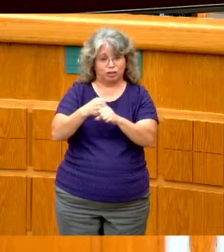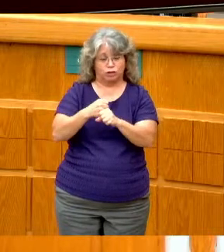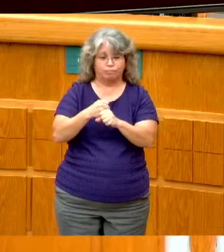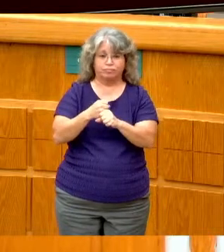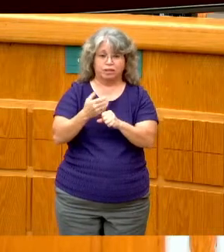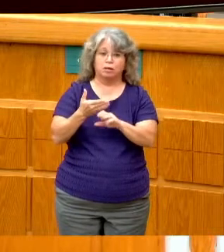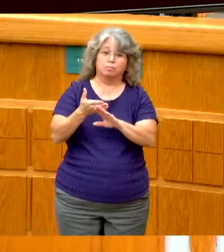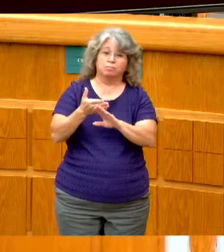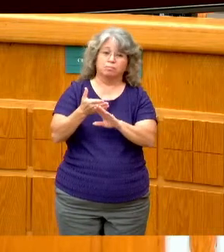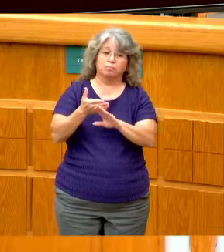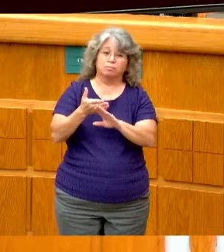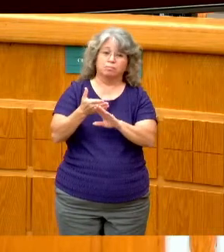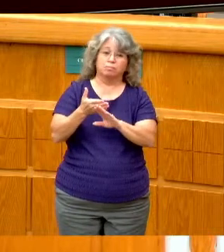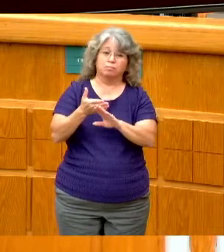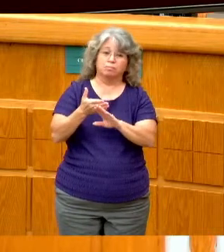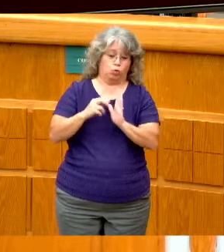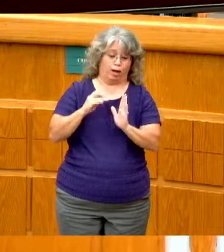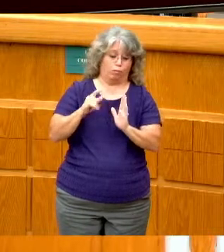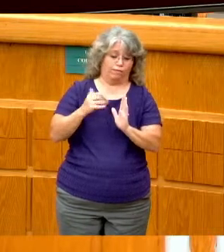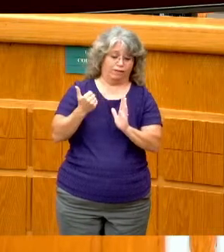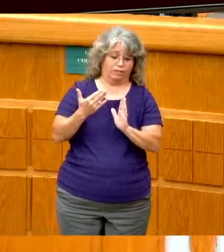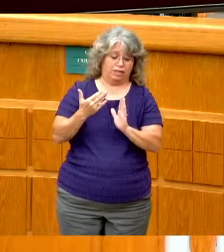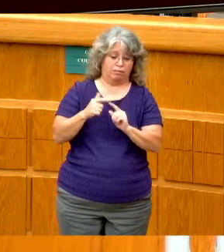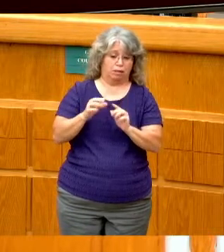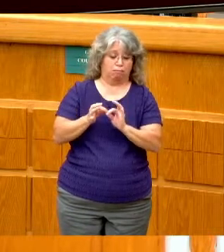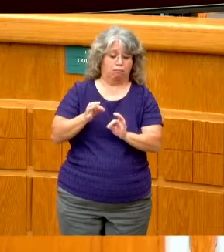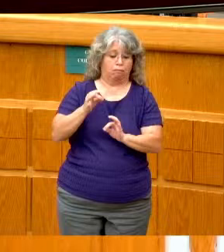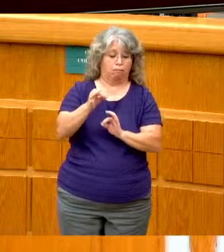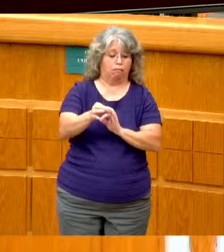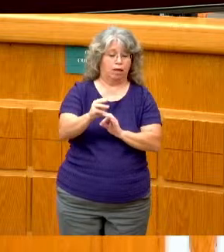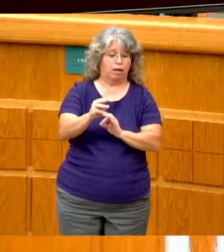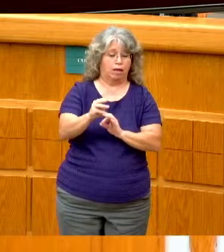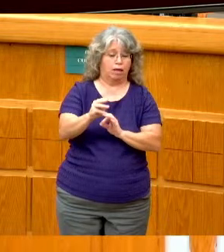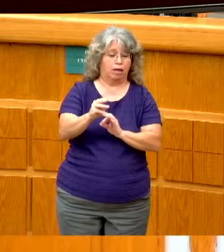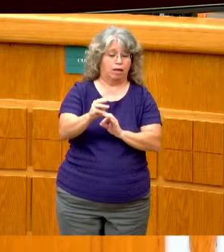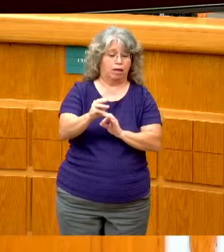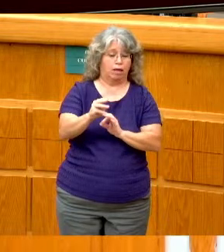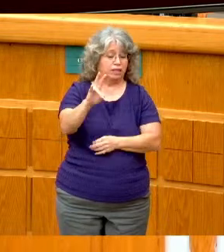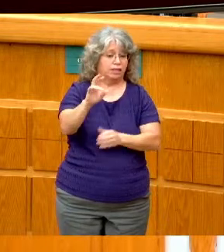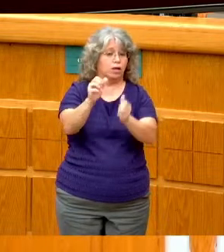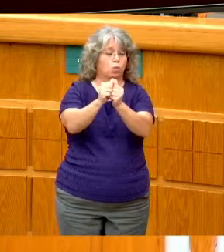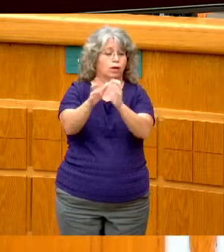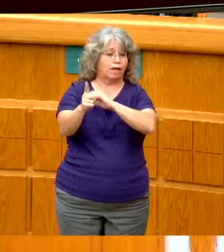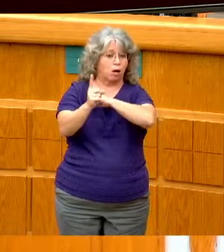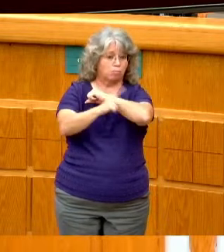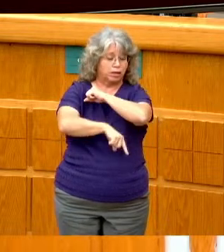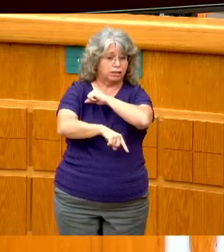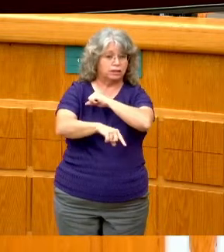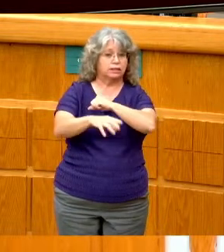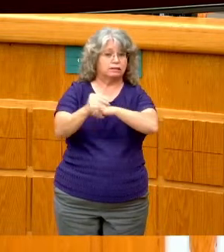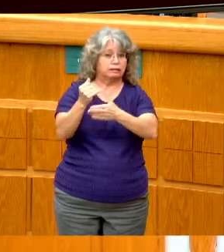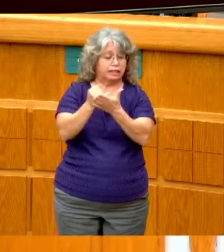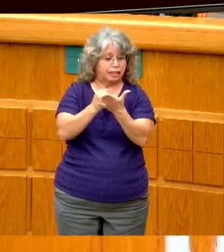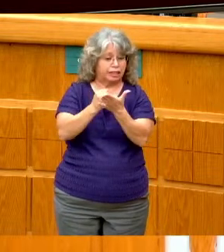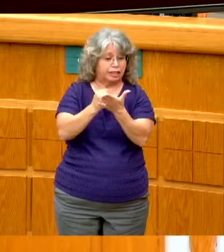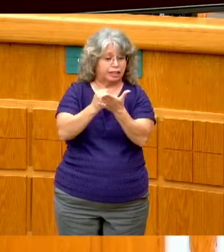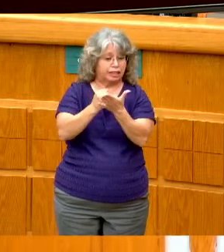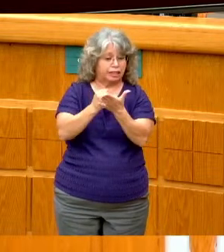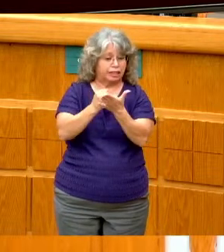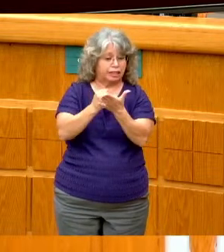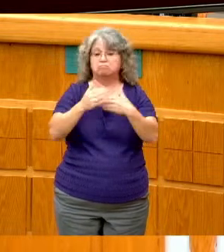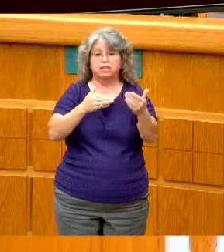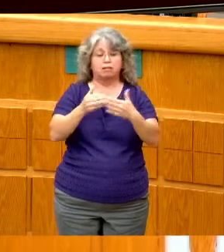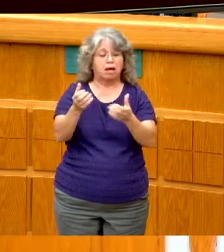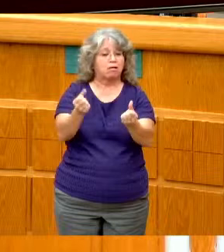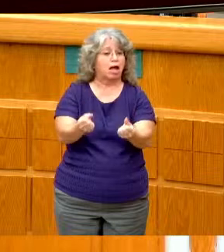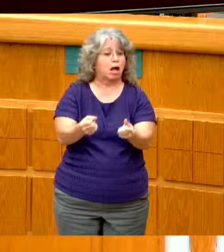April 15th, now will be moved to May 17th without penalties and interest, regardless of the